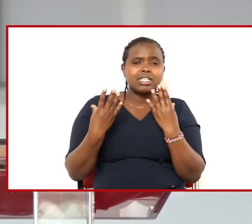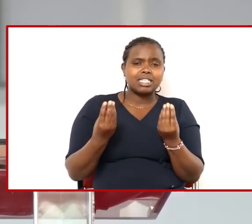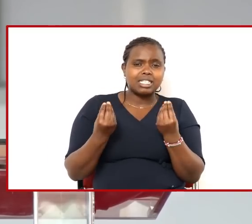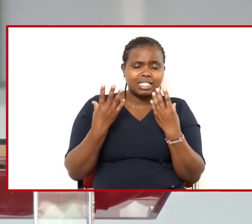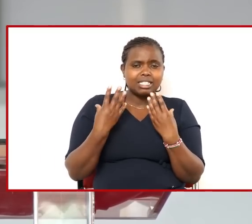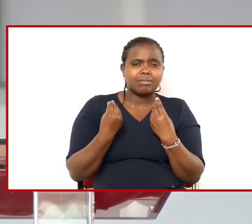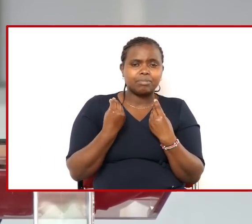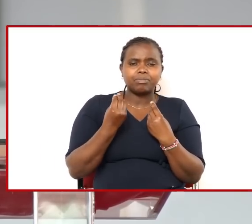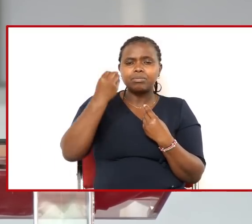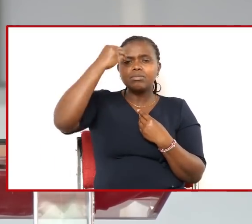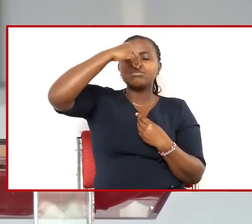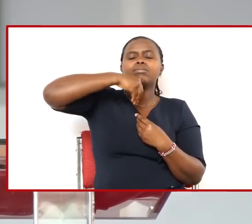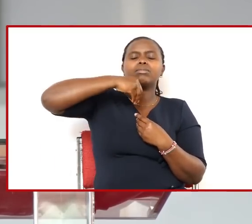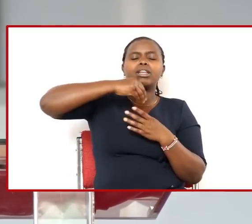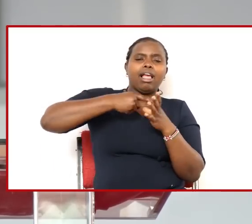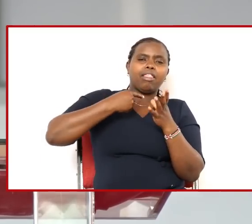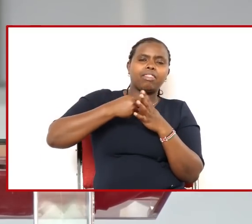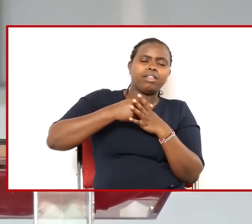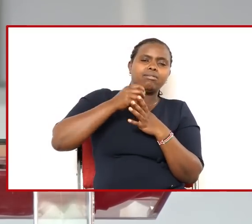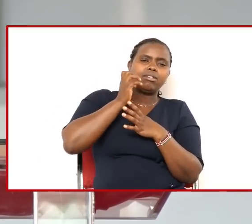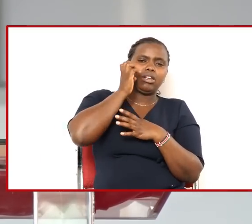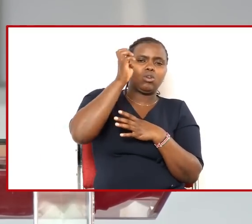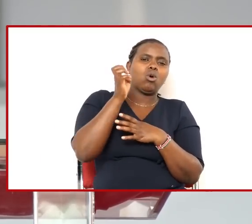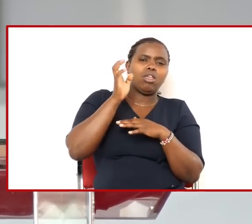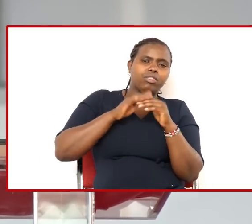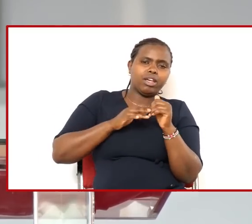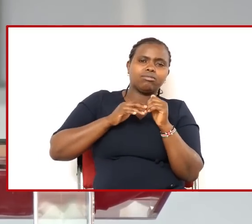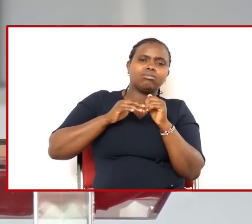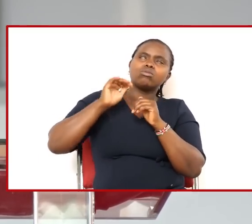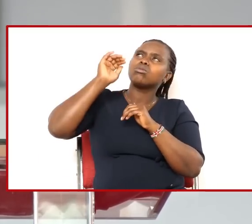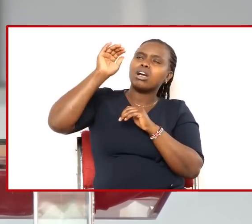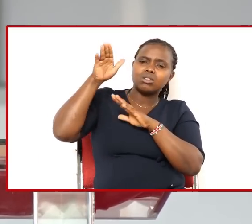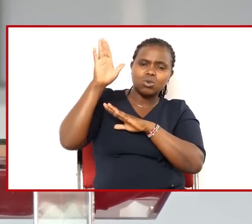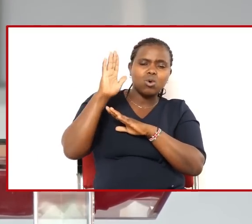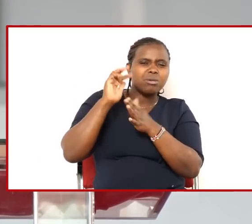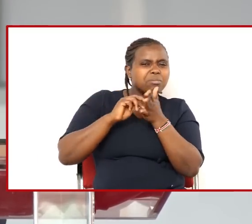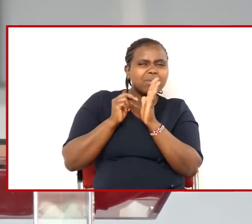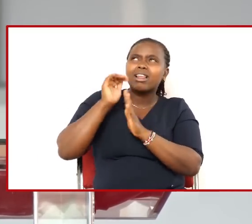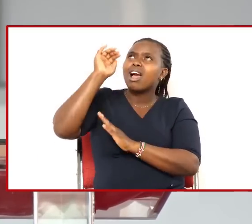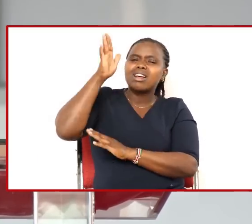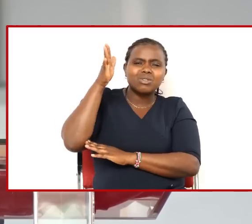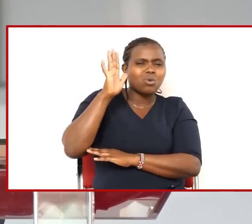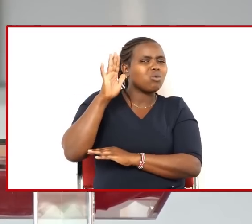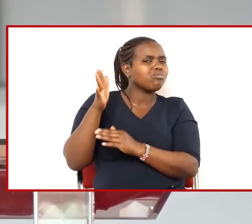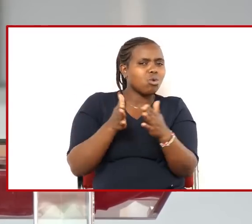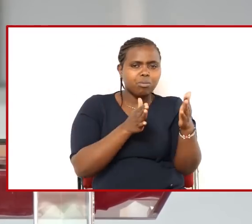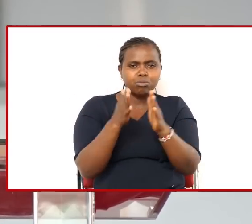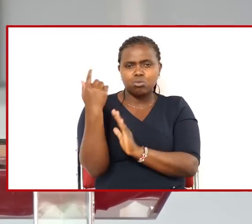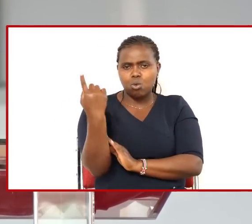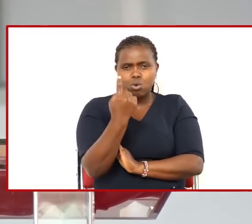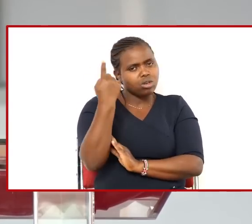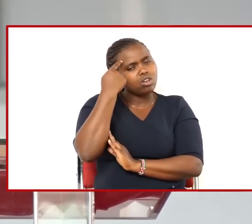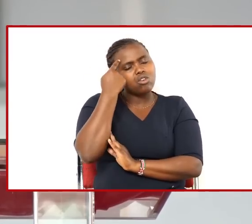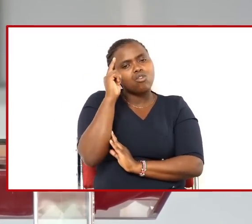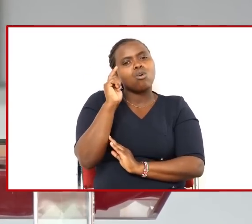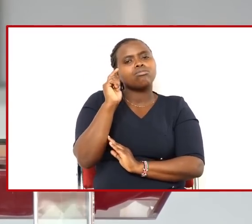to swallow that sin to keep us from seeking God in prayer. Seeking the Lord is the only avenue we have